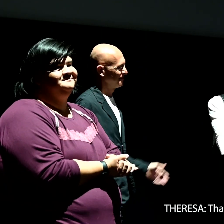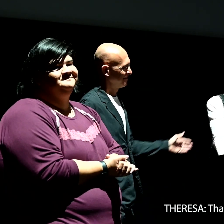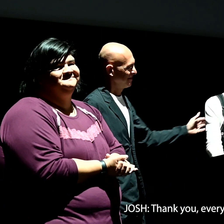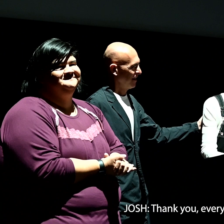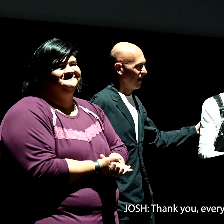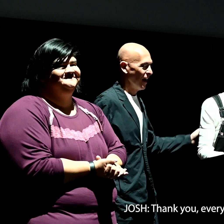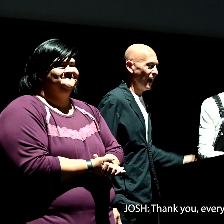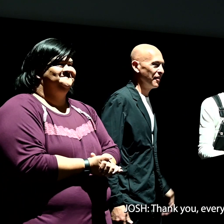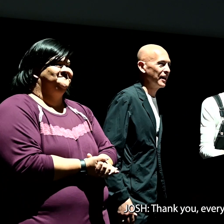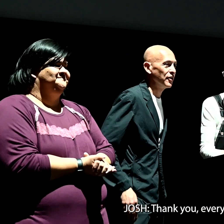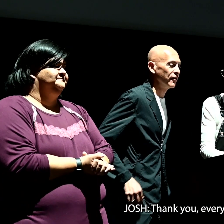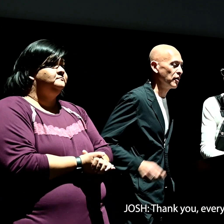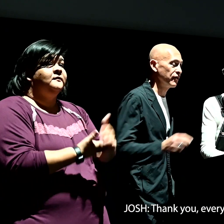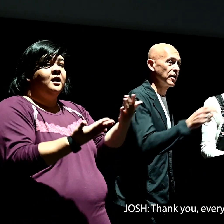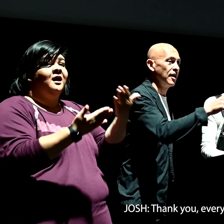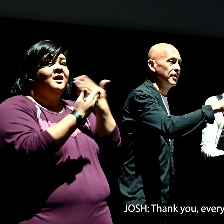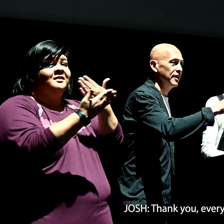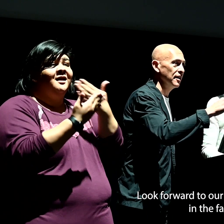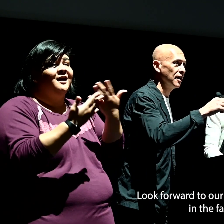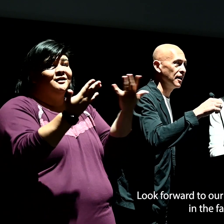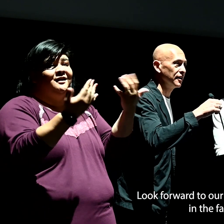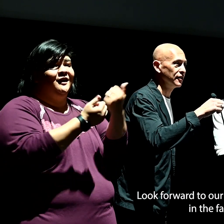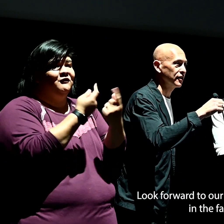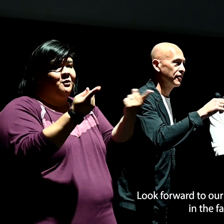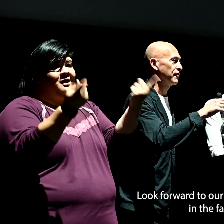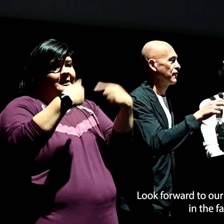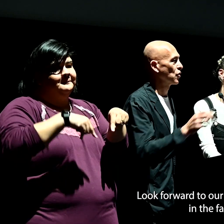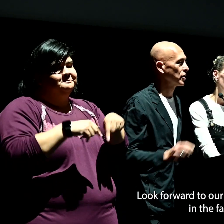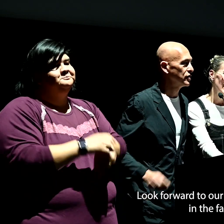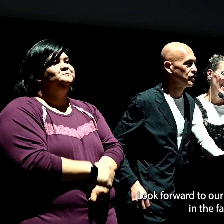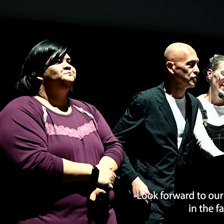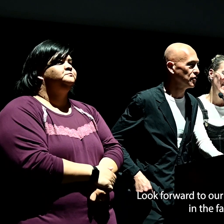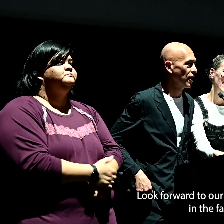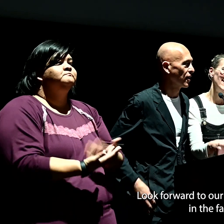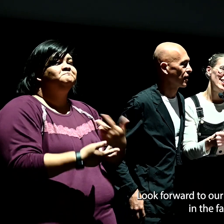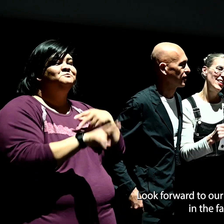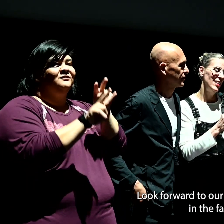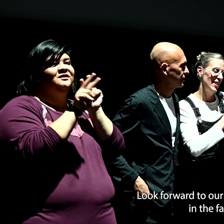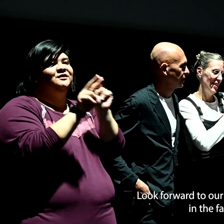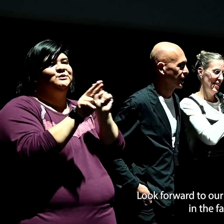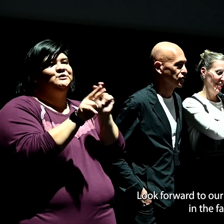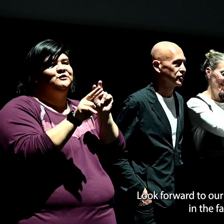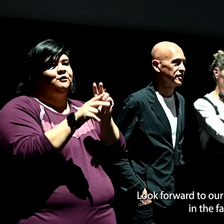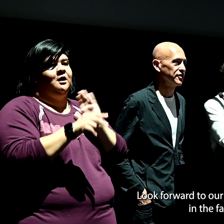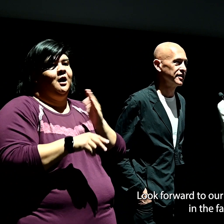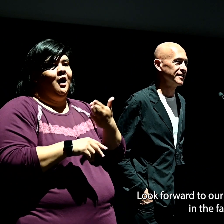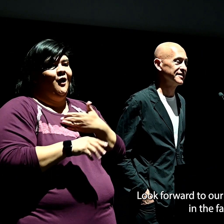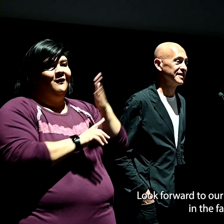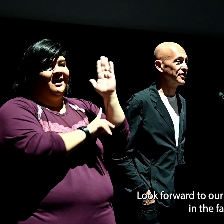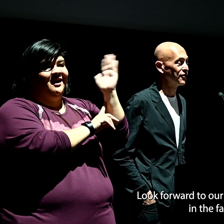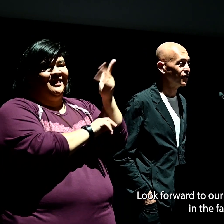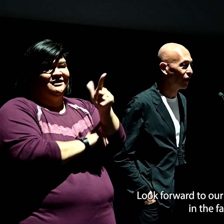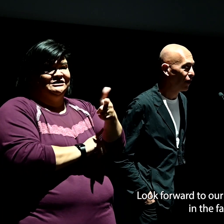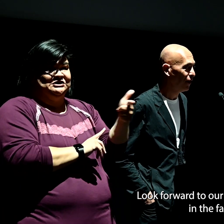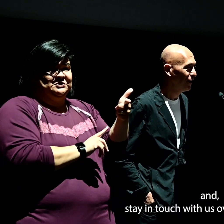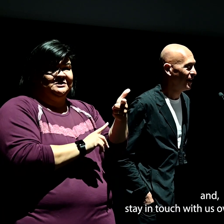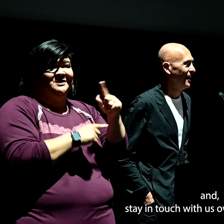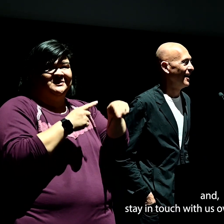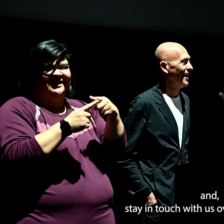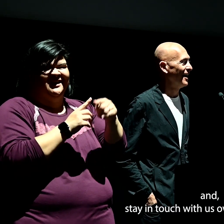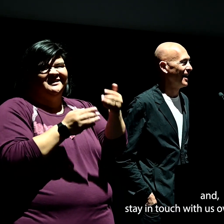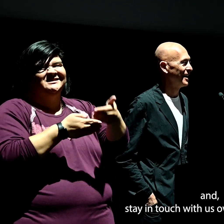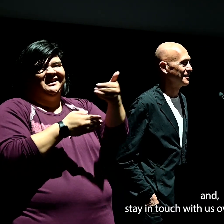Thank you. Thank you everyone for coming. Look forward to our lecture series in the